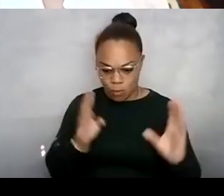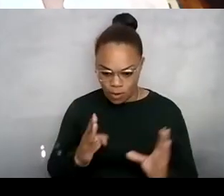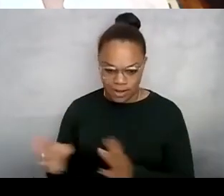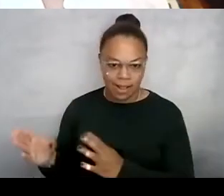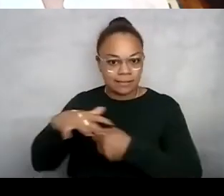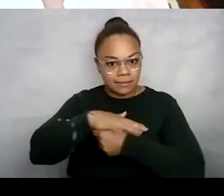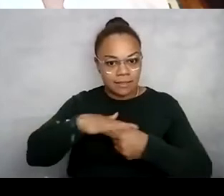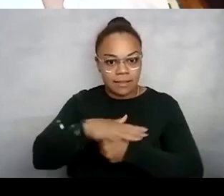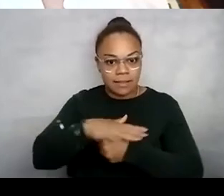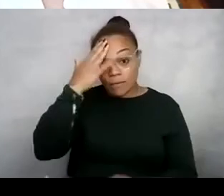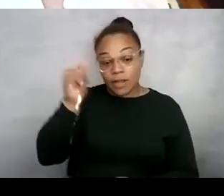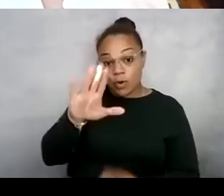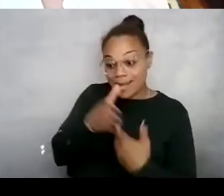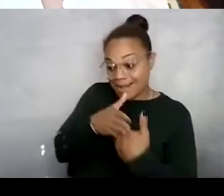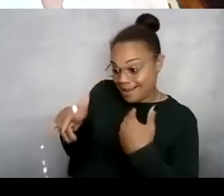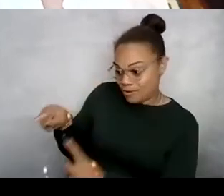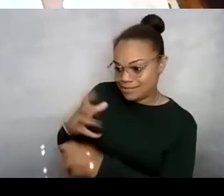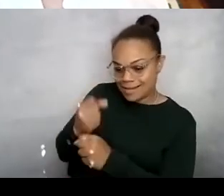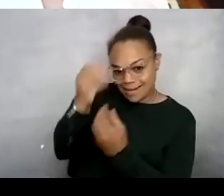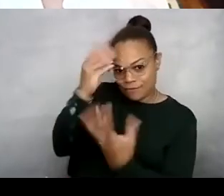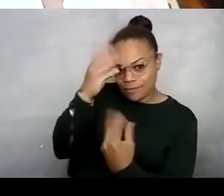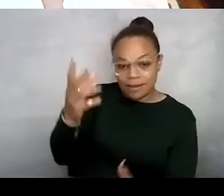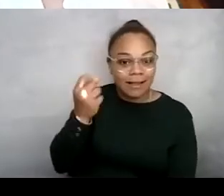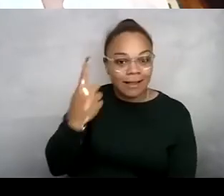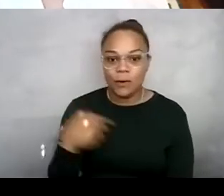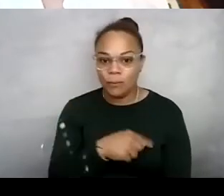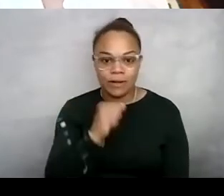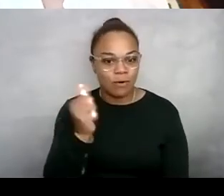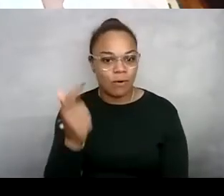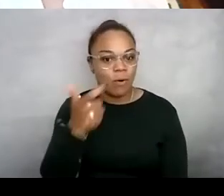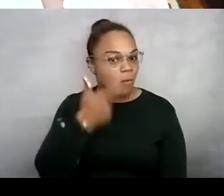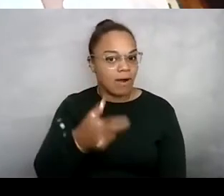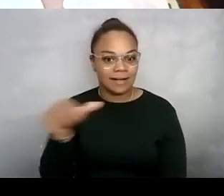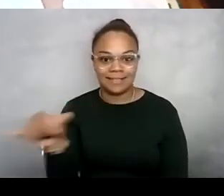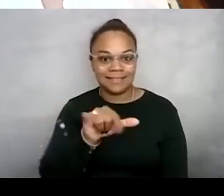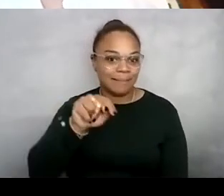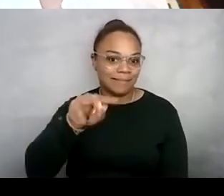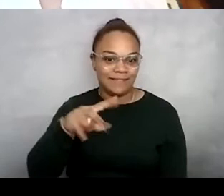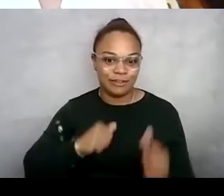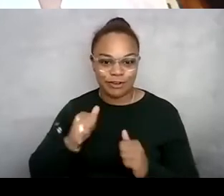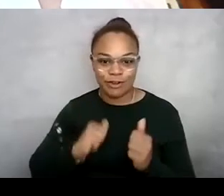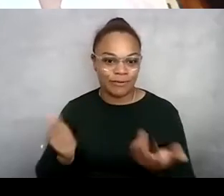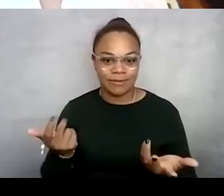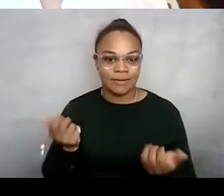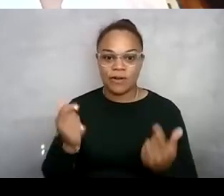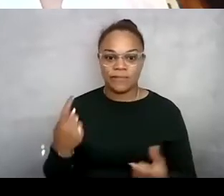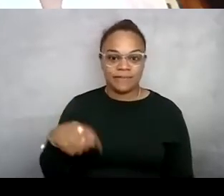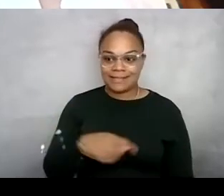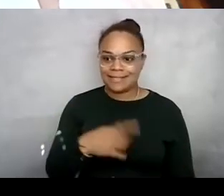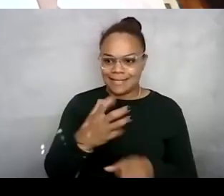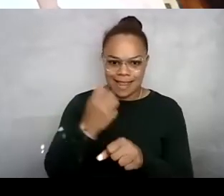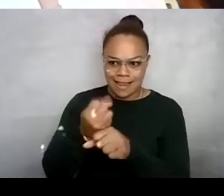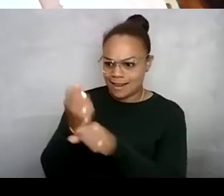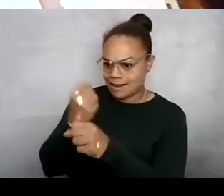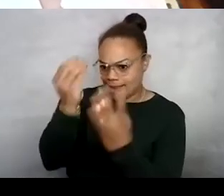their information. You know, it's not that we're all sitting around watching the same television shows with Walter Cronkite or whomever. We are getting information that